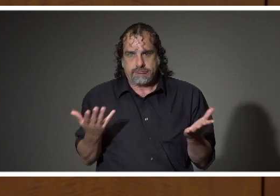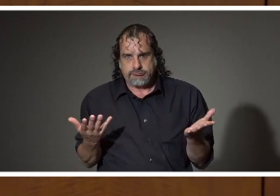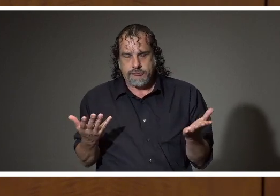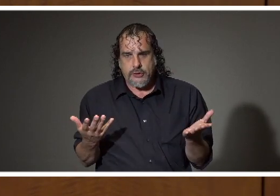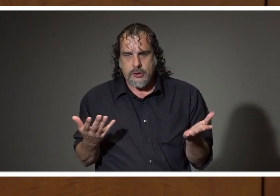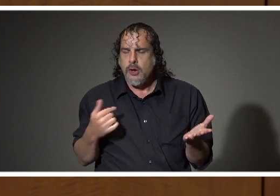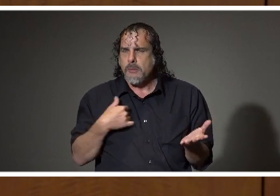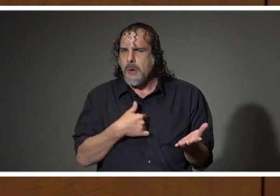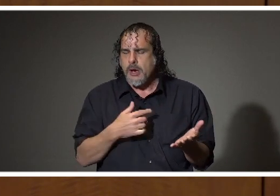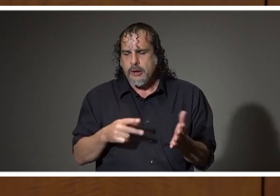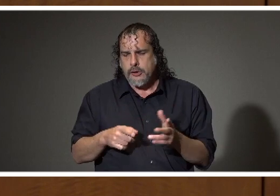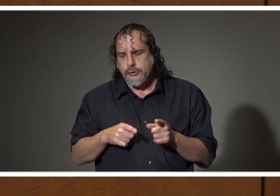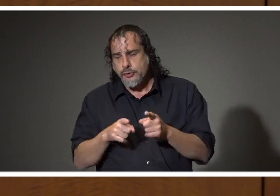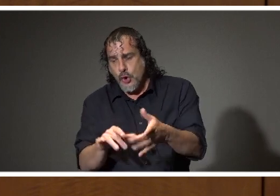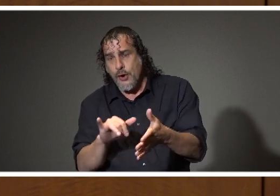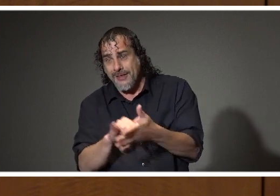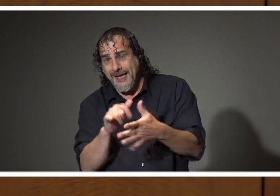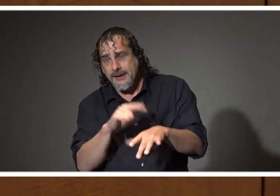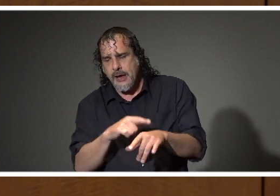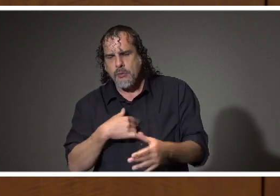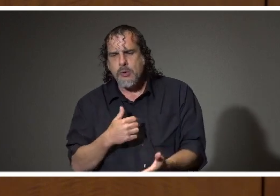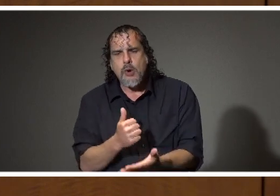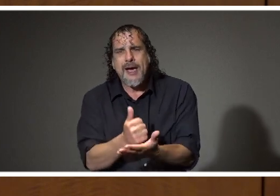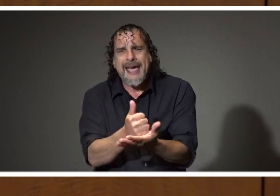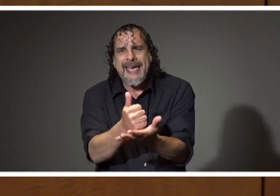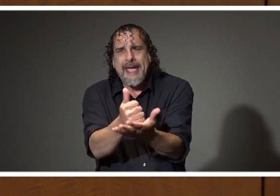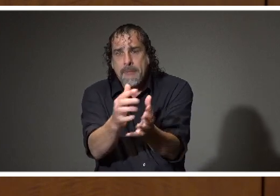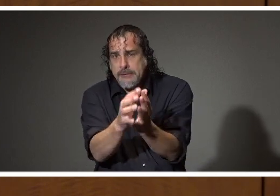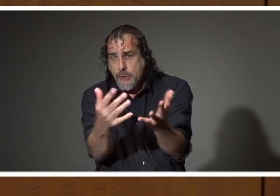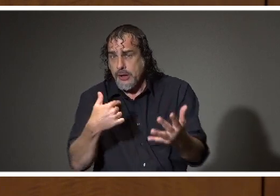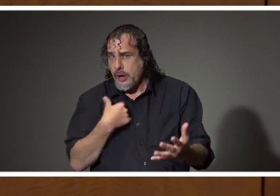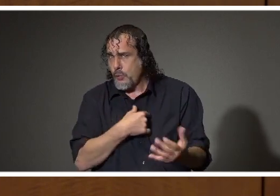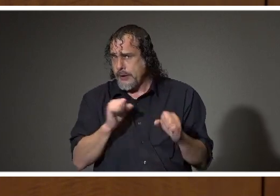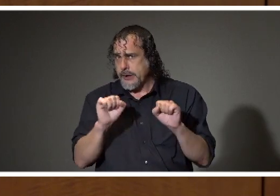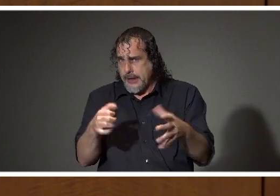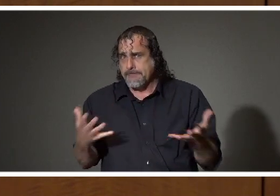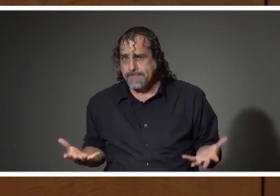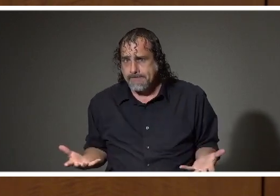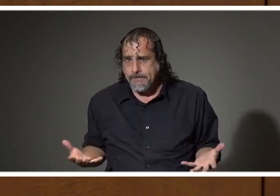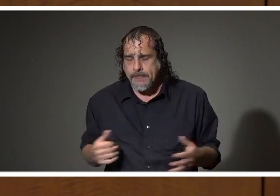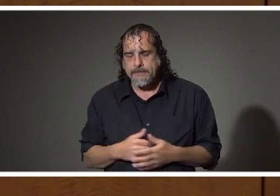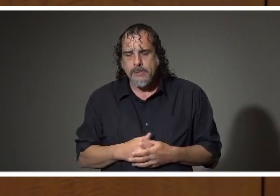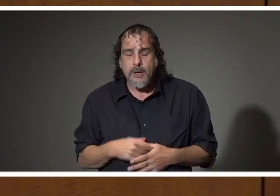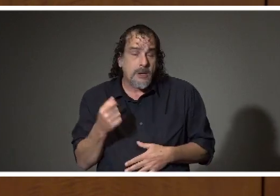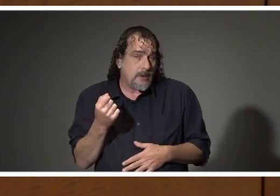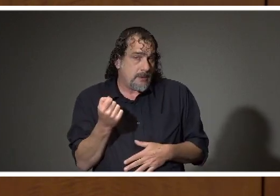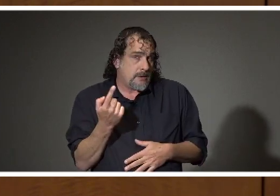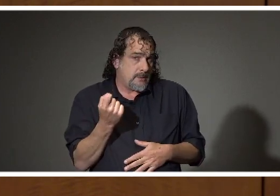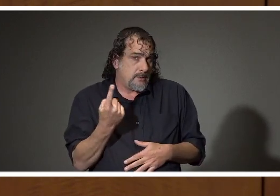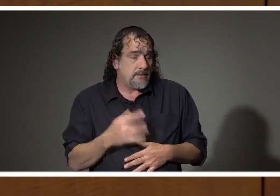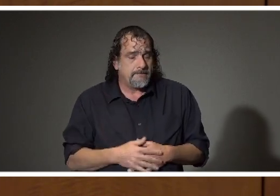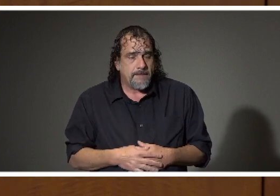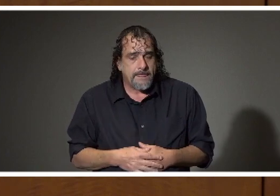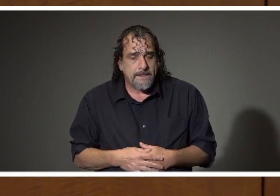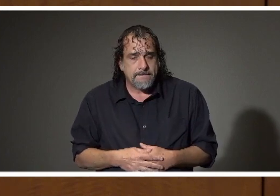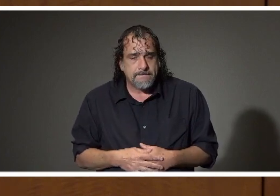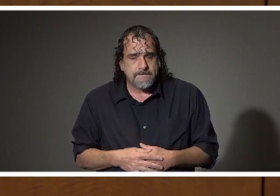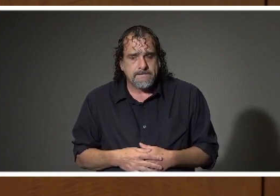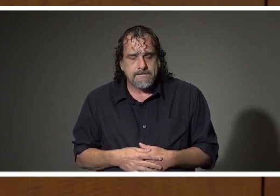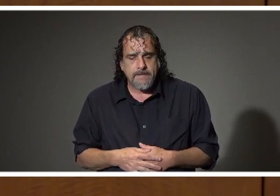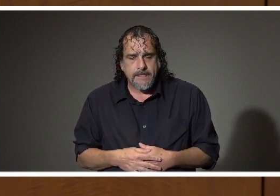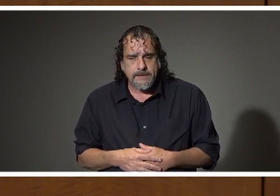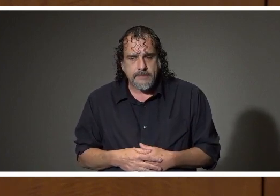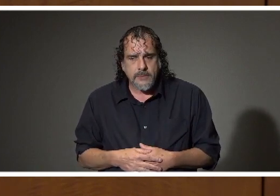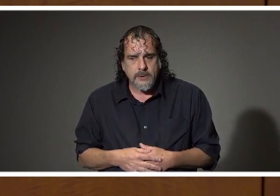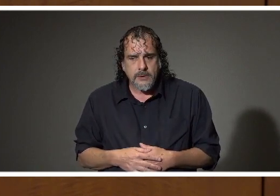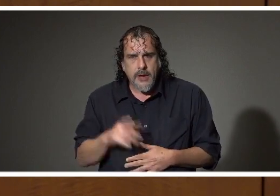want to offer any helping hand we can. Understand that there has been a press